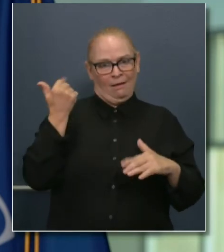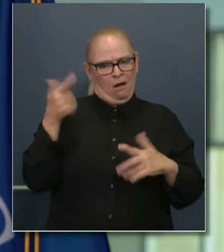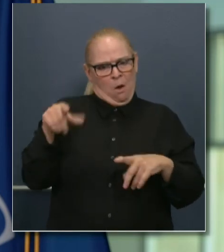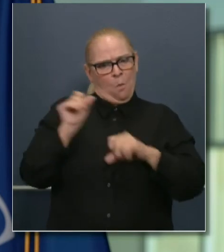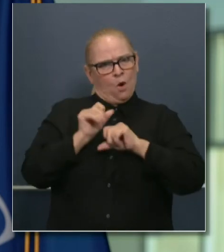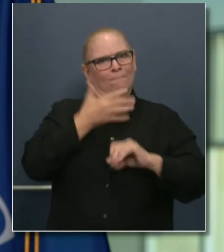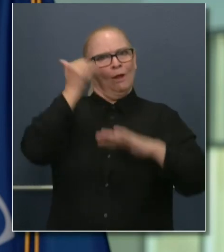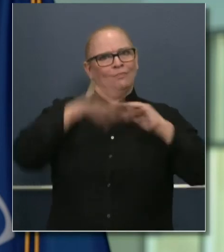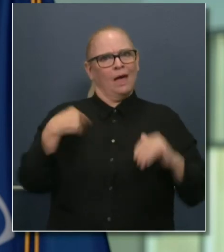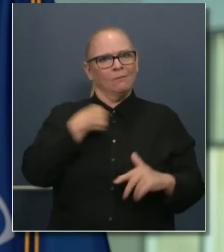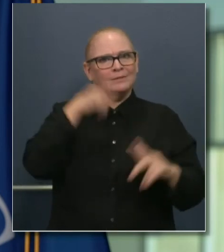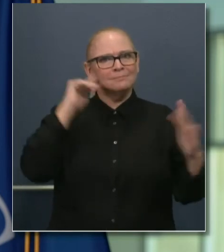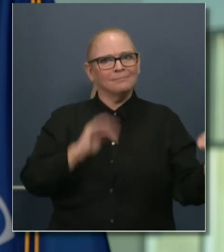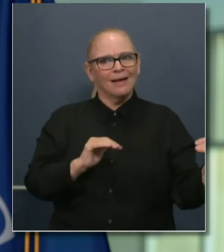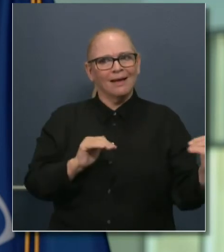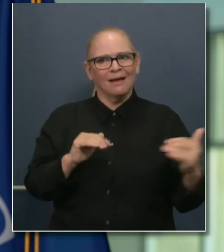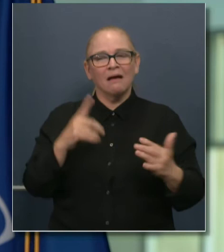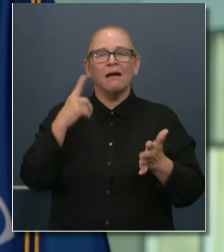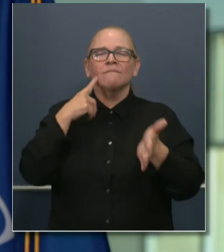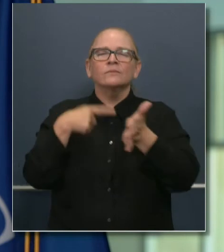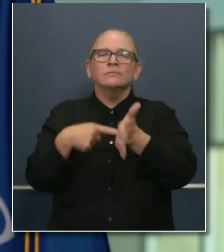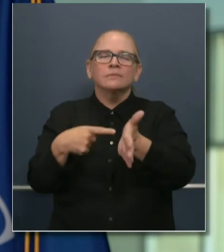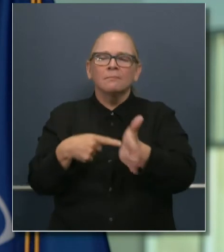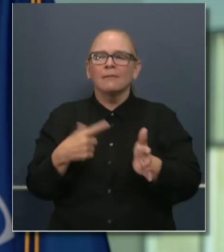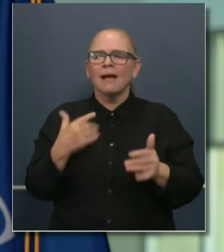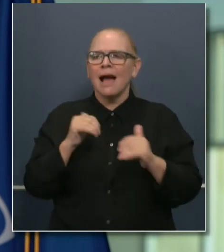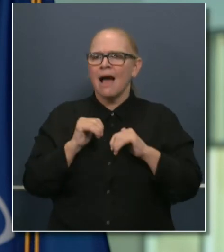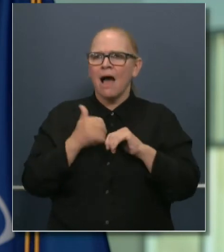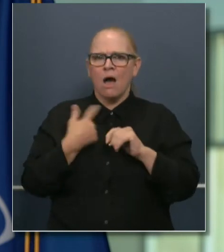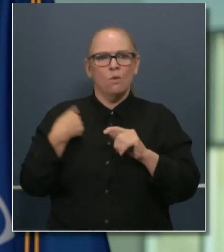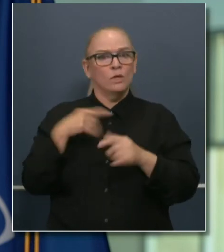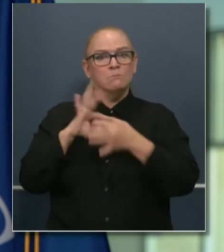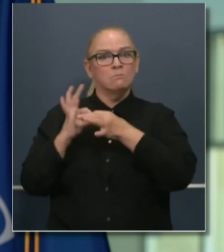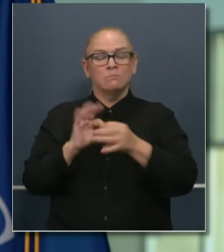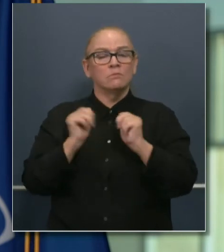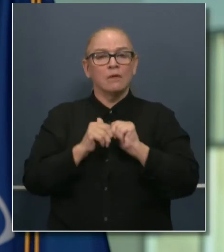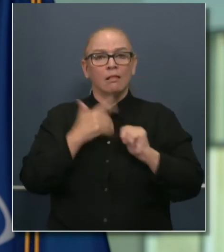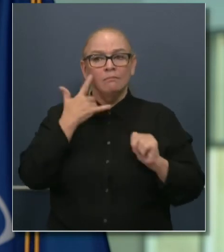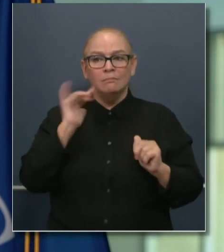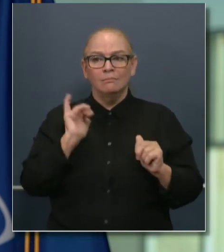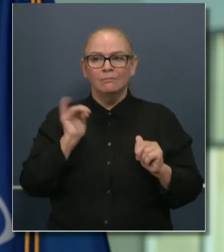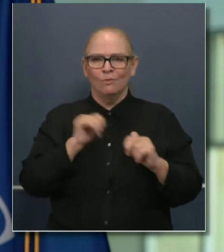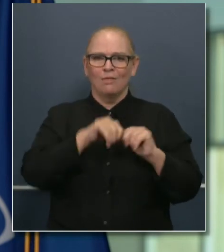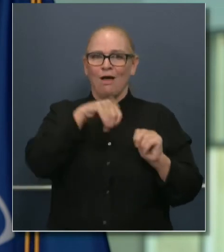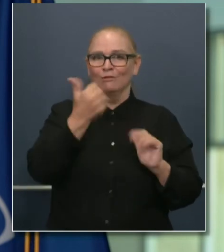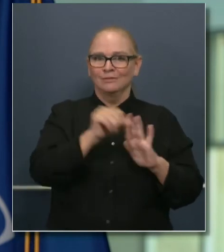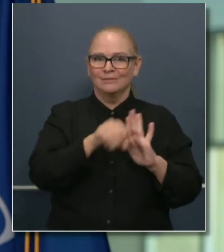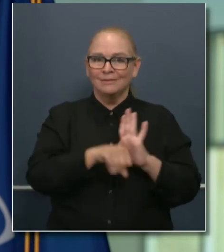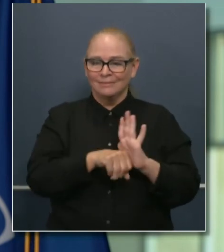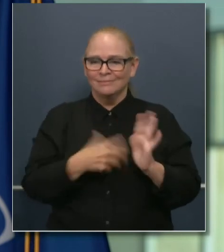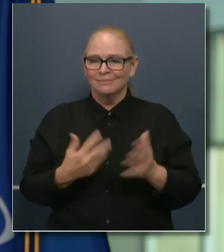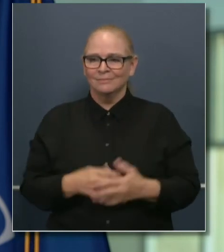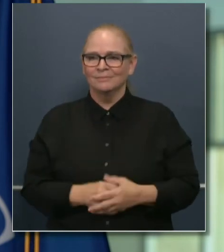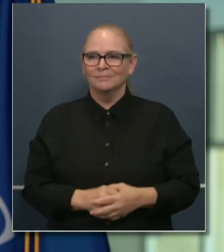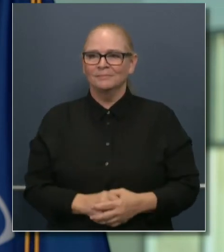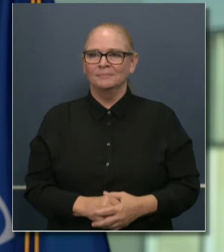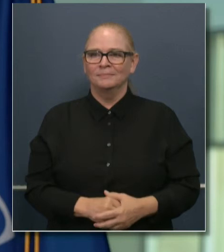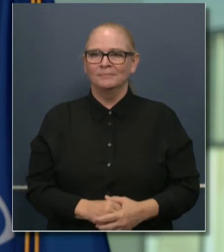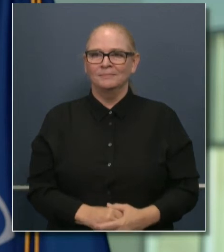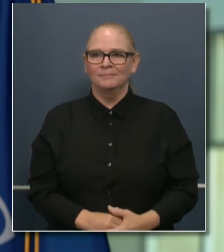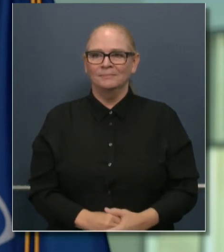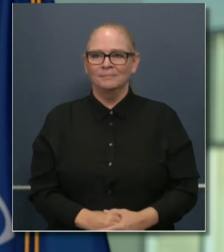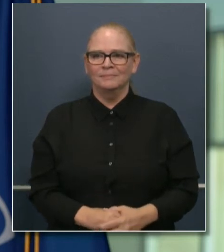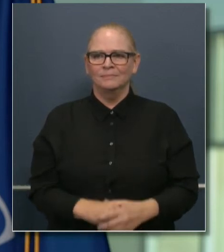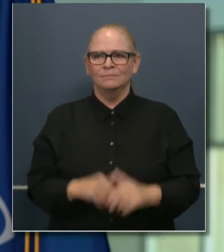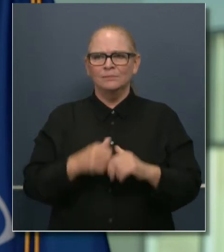an example to give you a sense of the kind of work that we're doing in the spirit of collaboration and sharing of